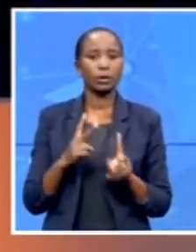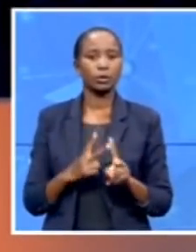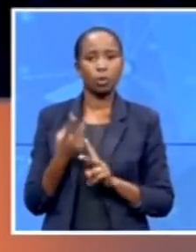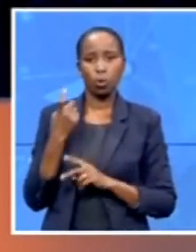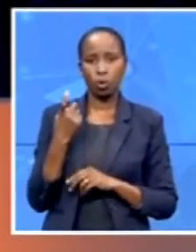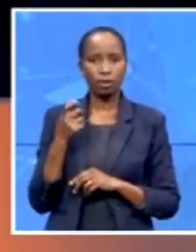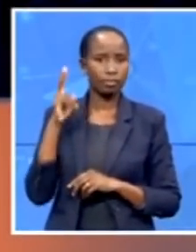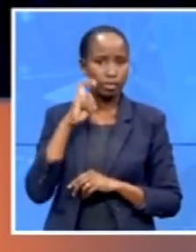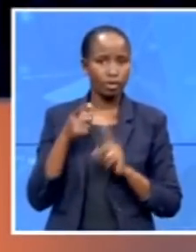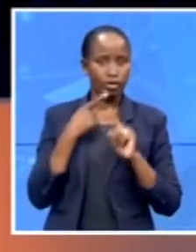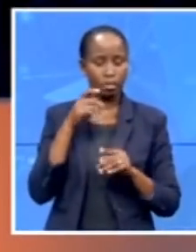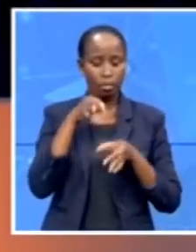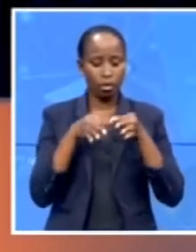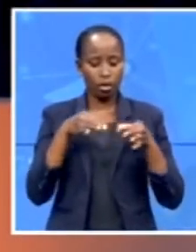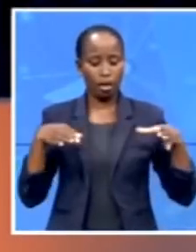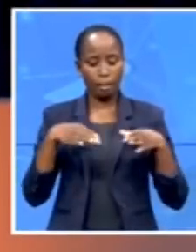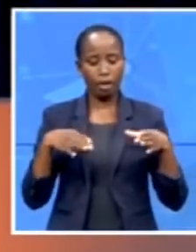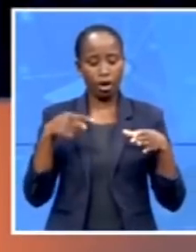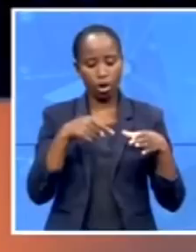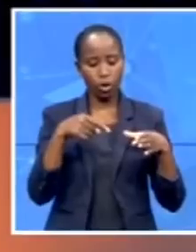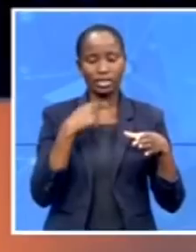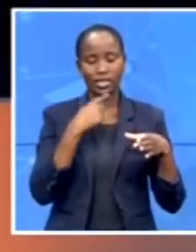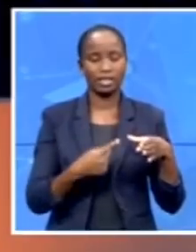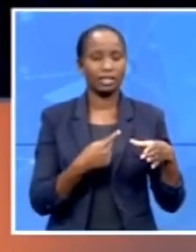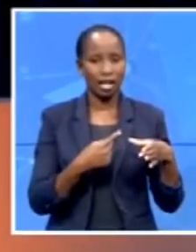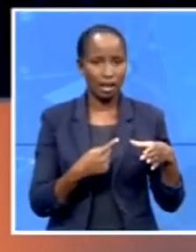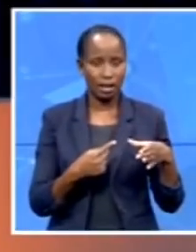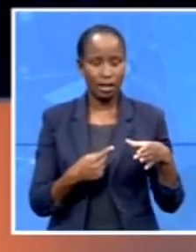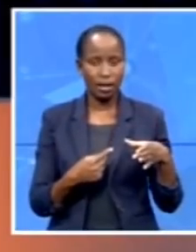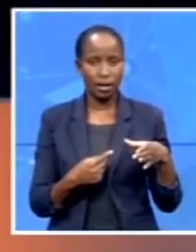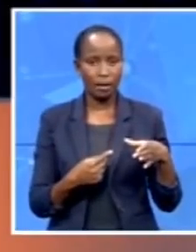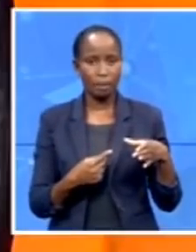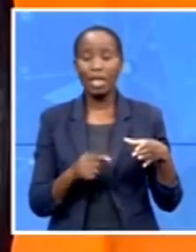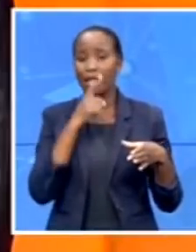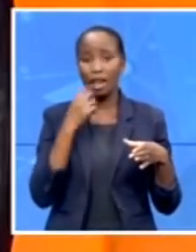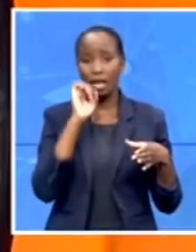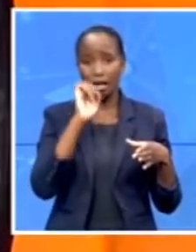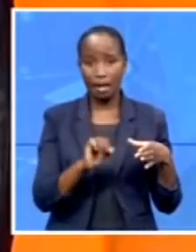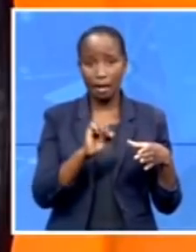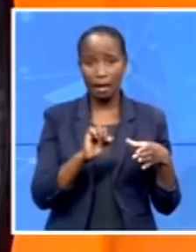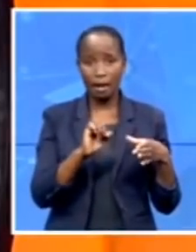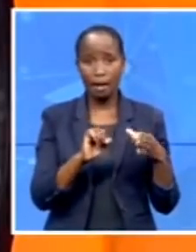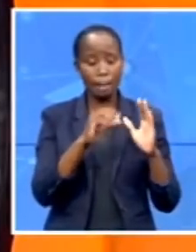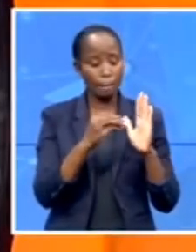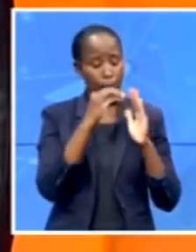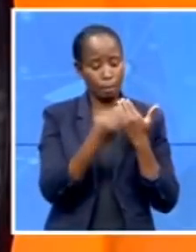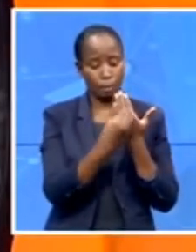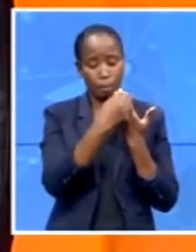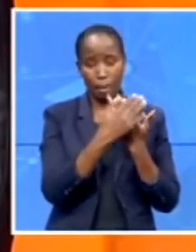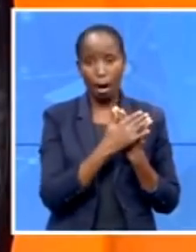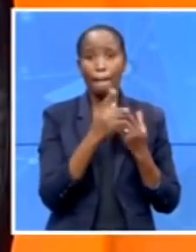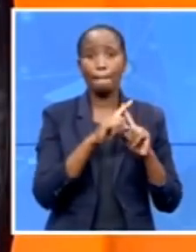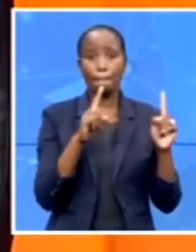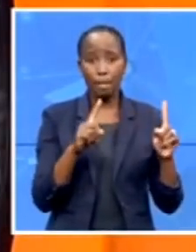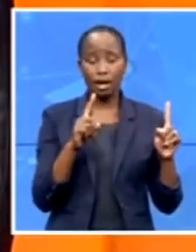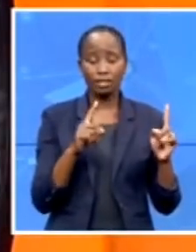saying that, in fact, their name was omitted on the ballot paper. There was some error that, their